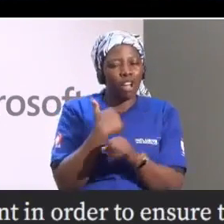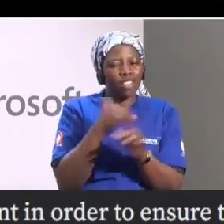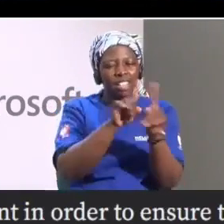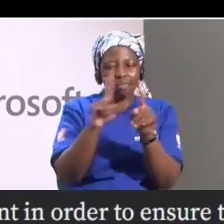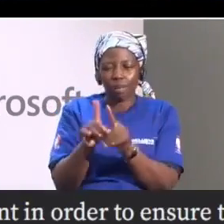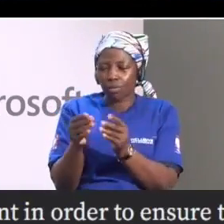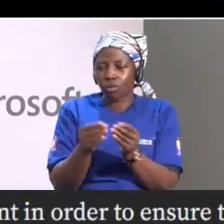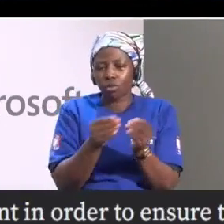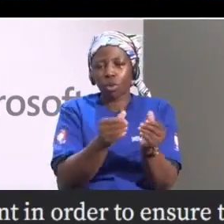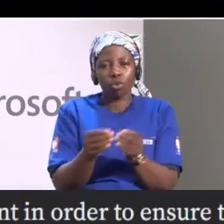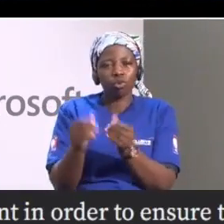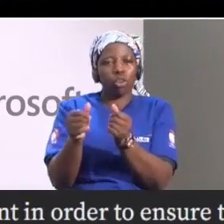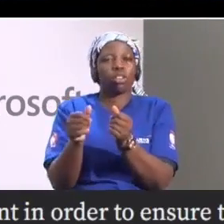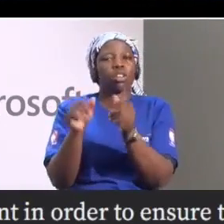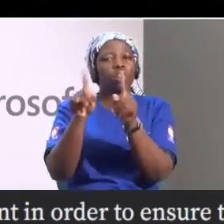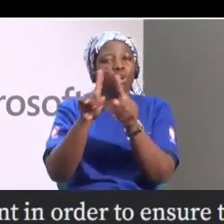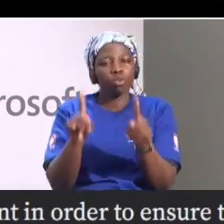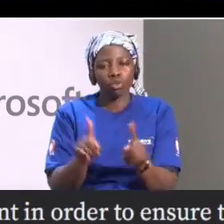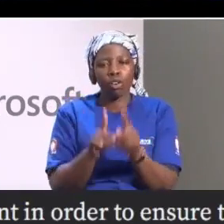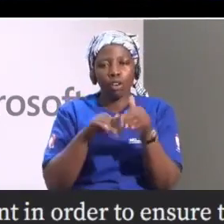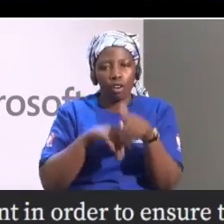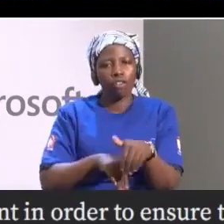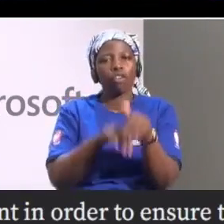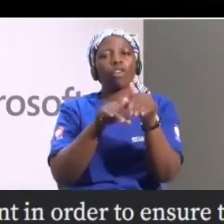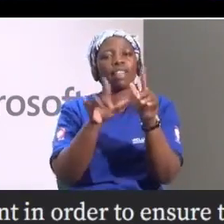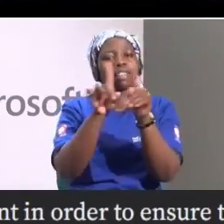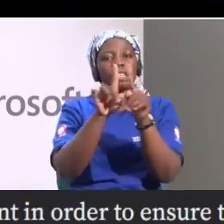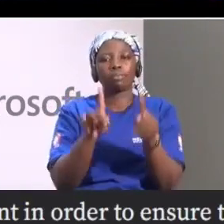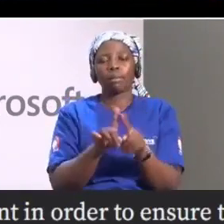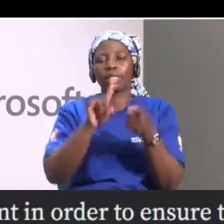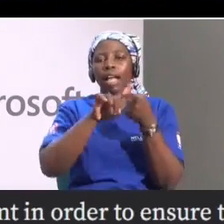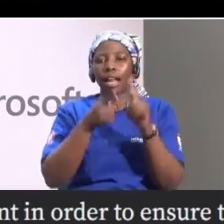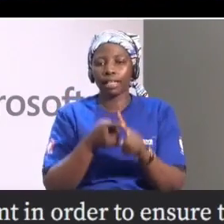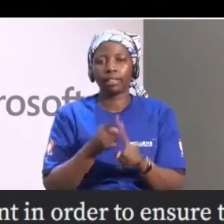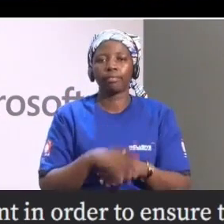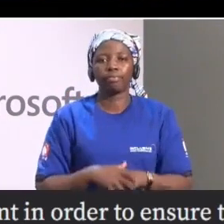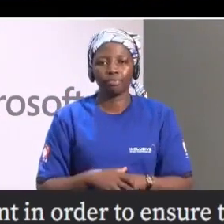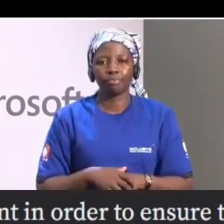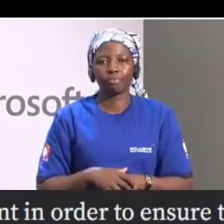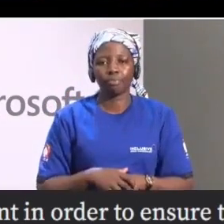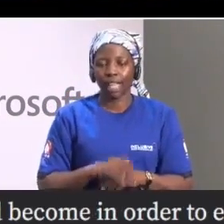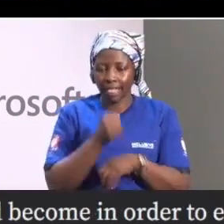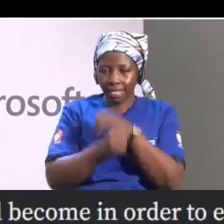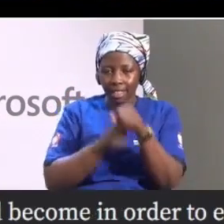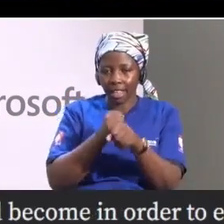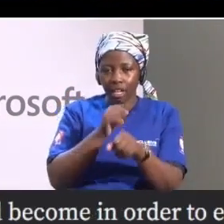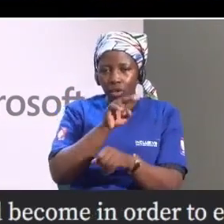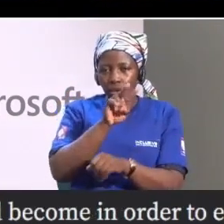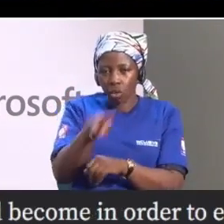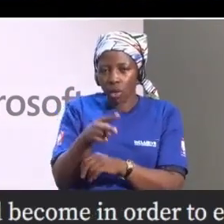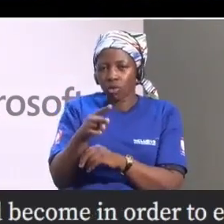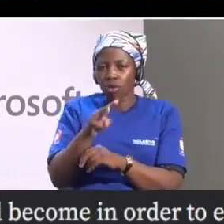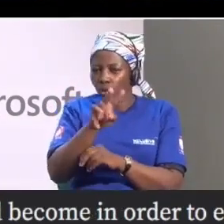for complying with those standards. In 2005, we issued a